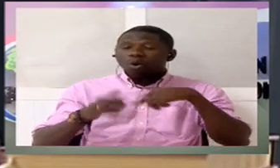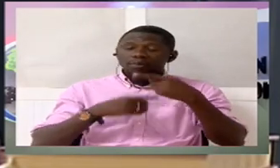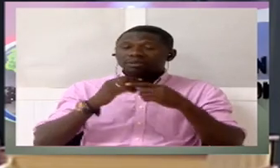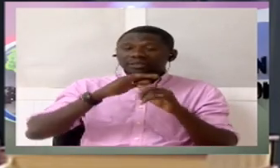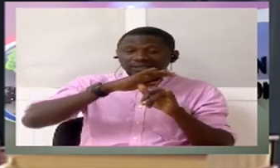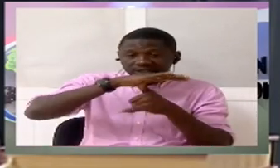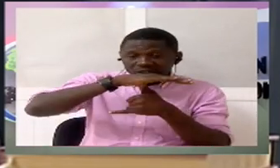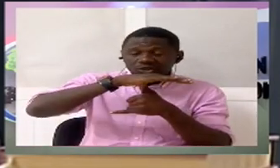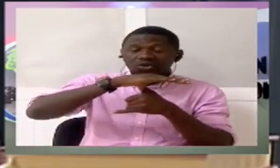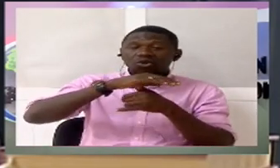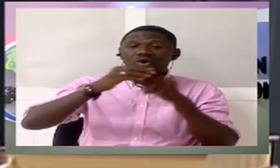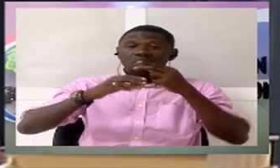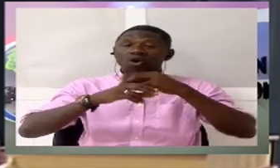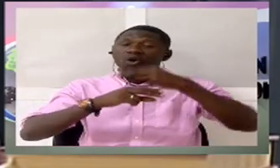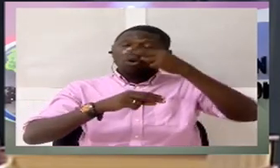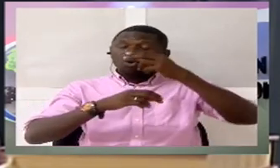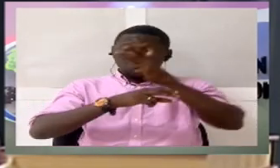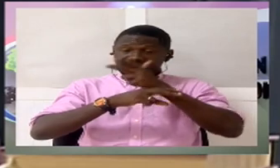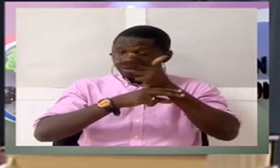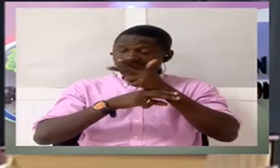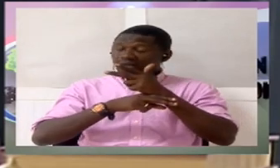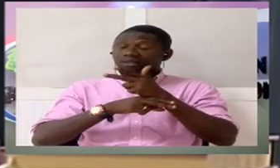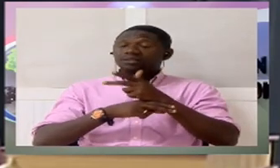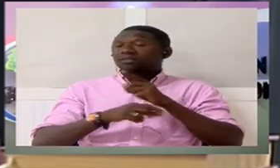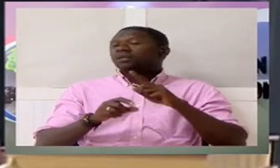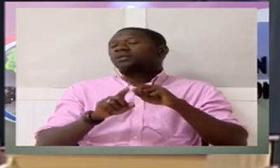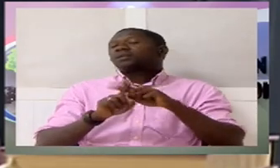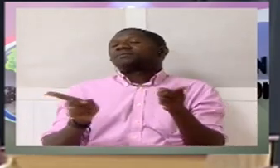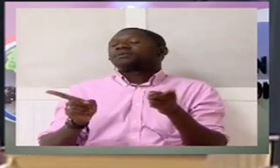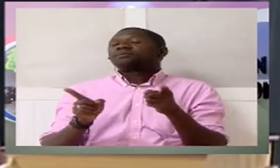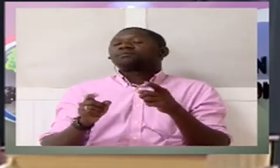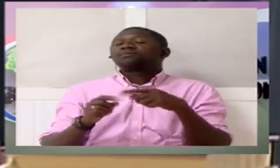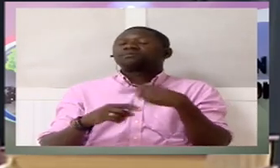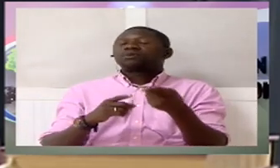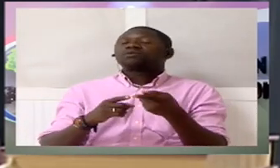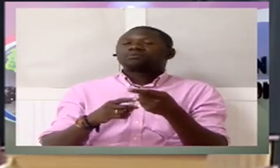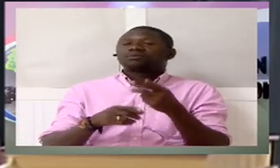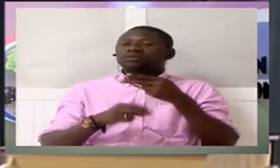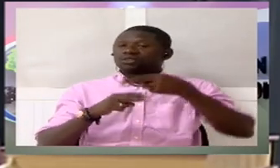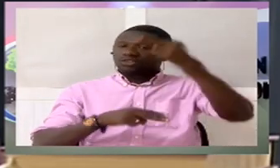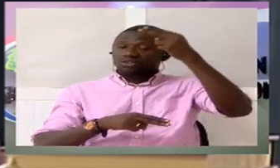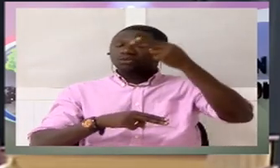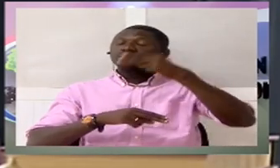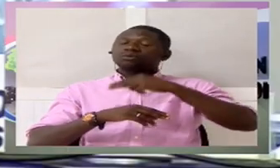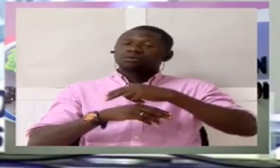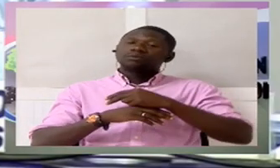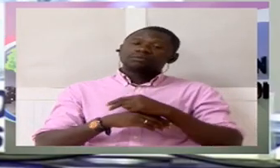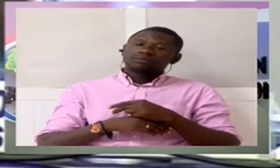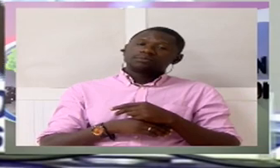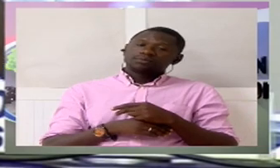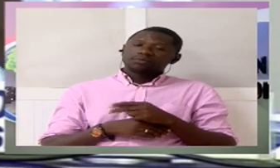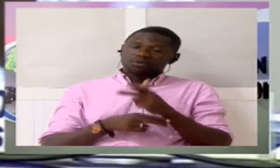officers. Winning senior officers will Taman Kilia. The issues are not the same with that which we did with the senior officers.